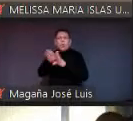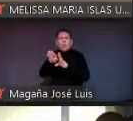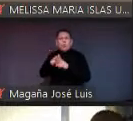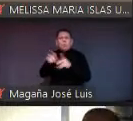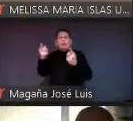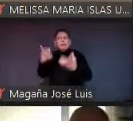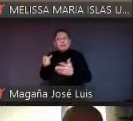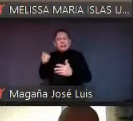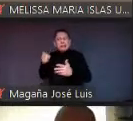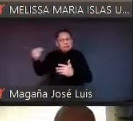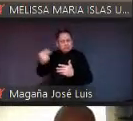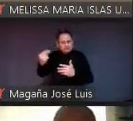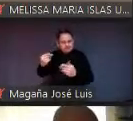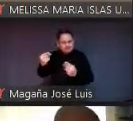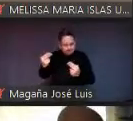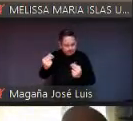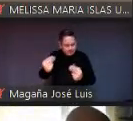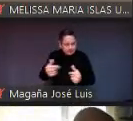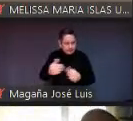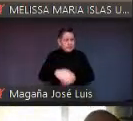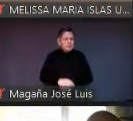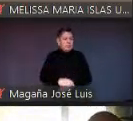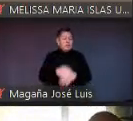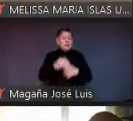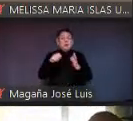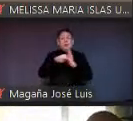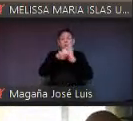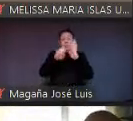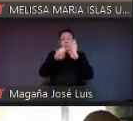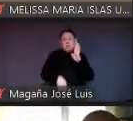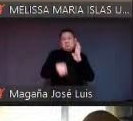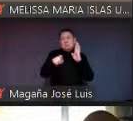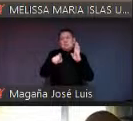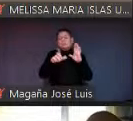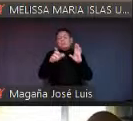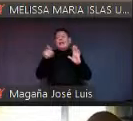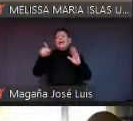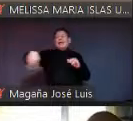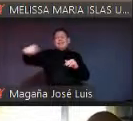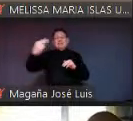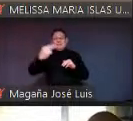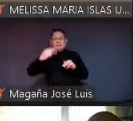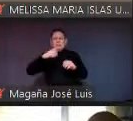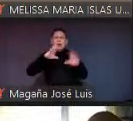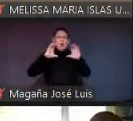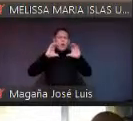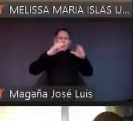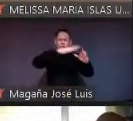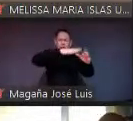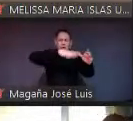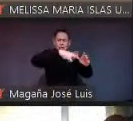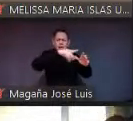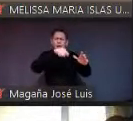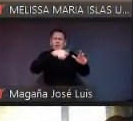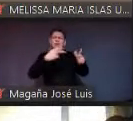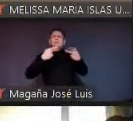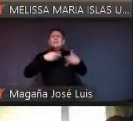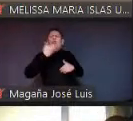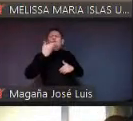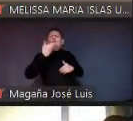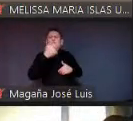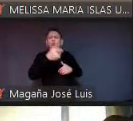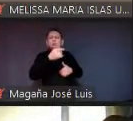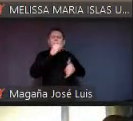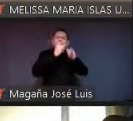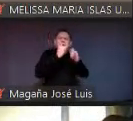of health, where you live, how much alcohol you drink, smoking, air pollution. We're in the midst of a